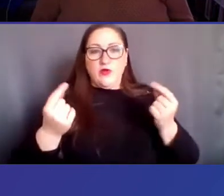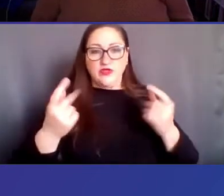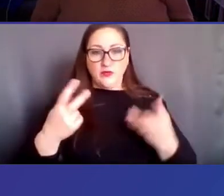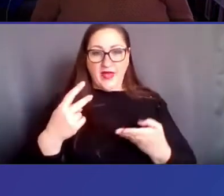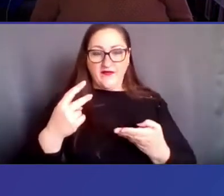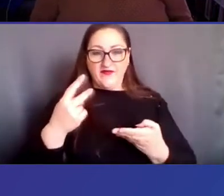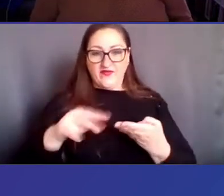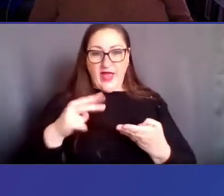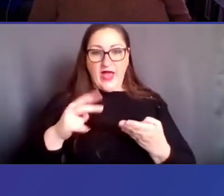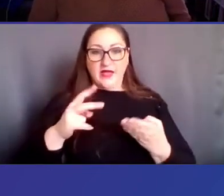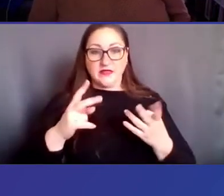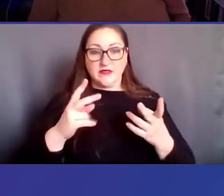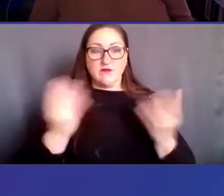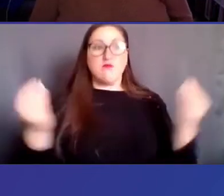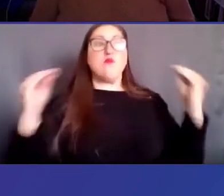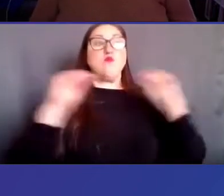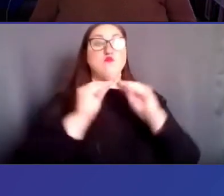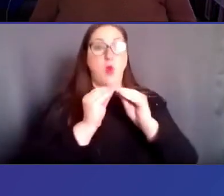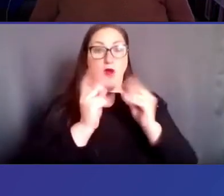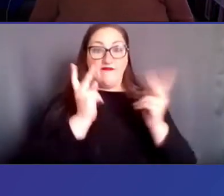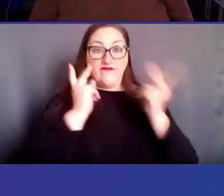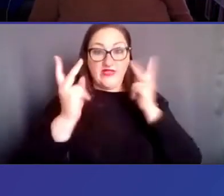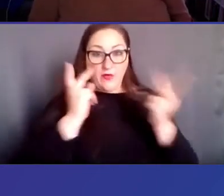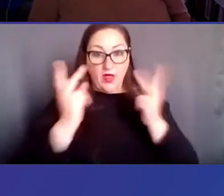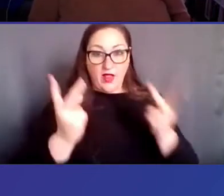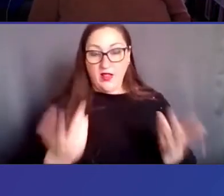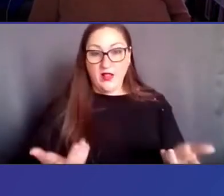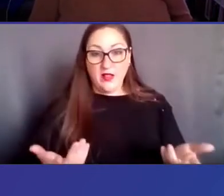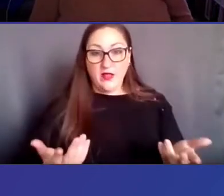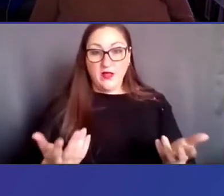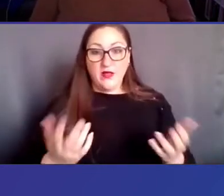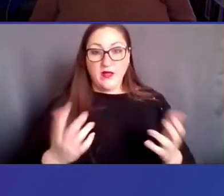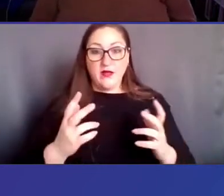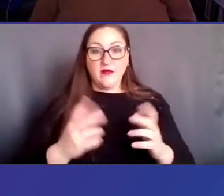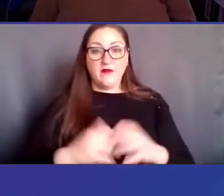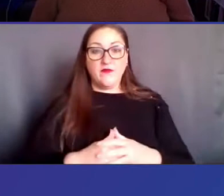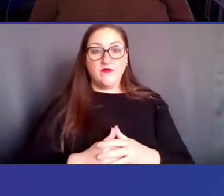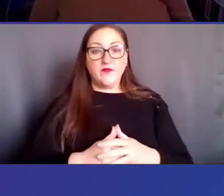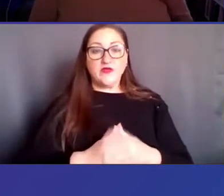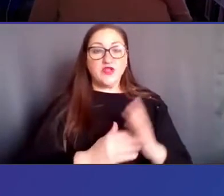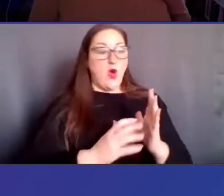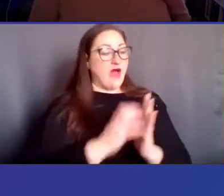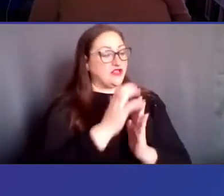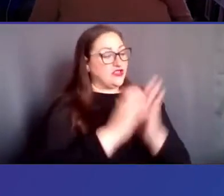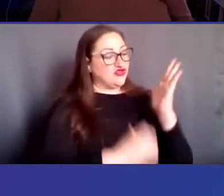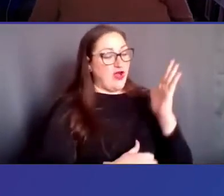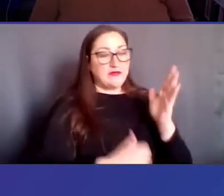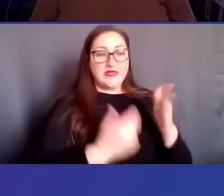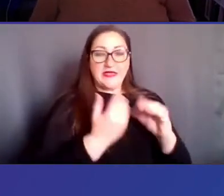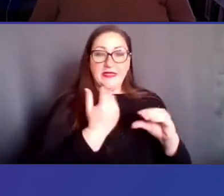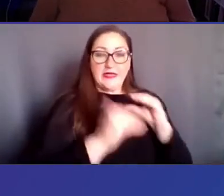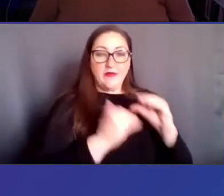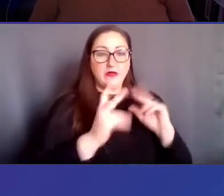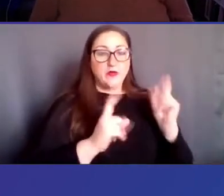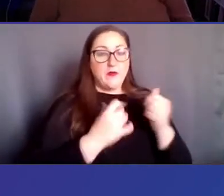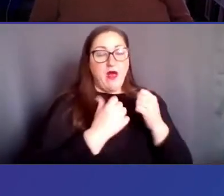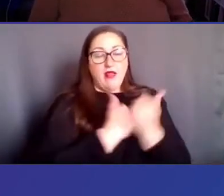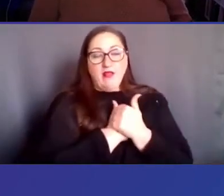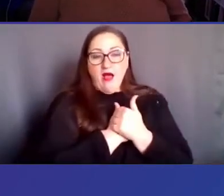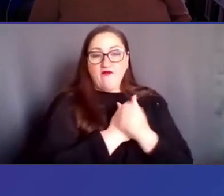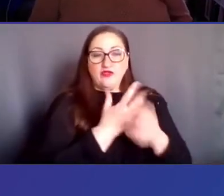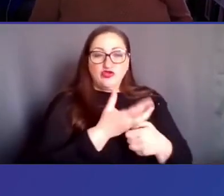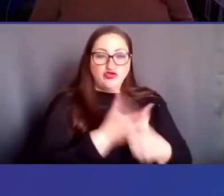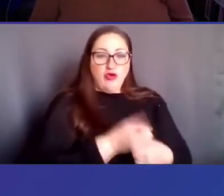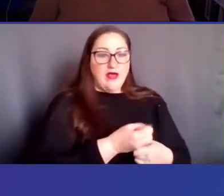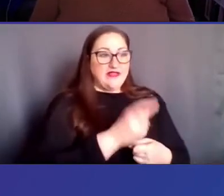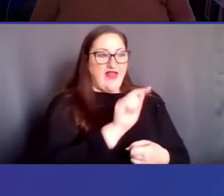just kept coming to me. And so I had drafted an email to people that I love and trust and think are incredible, and